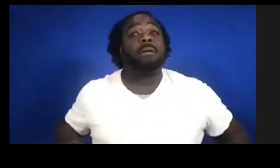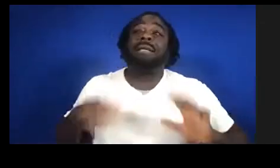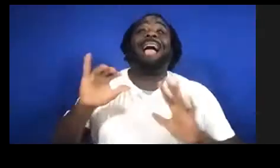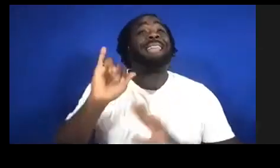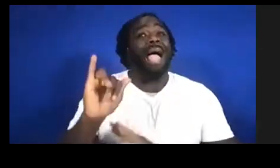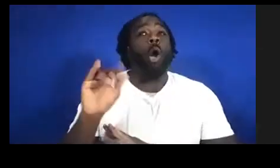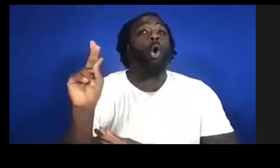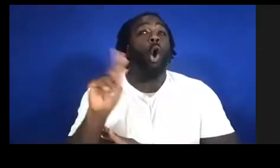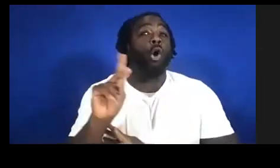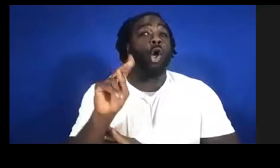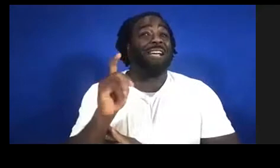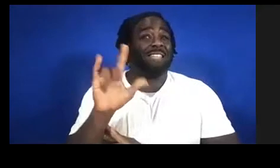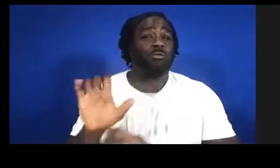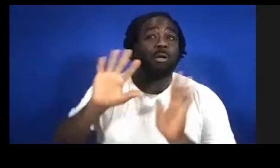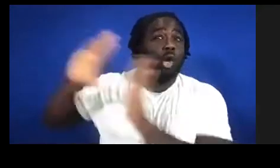crazy animals, right?